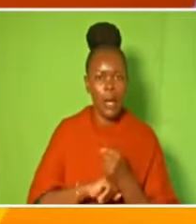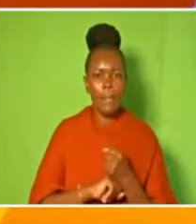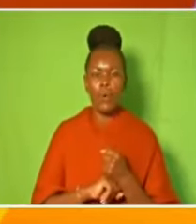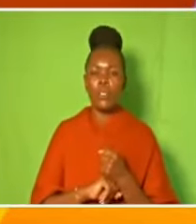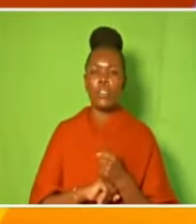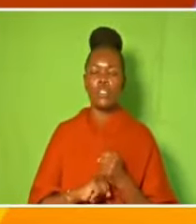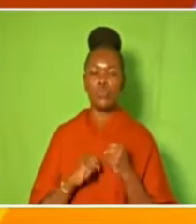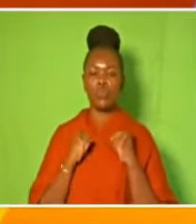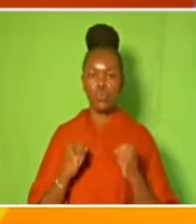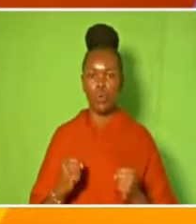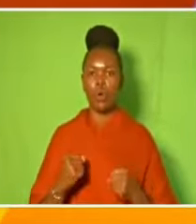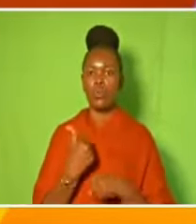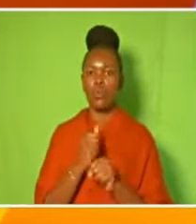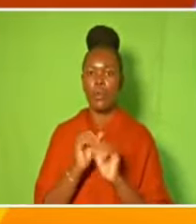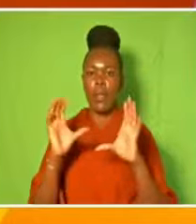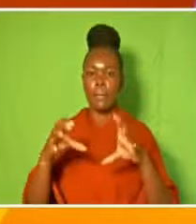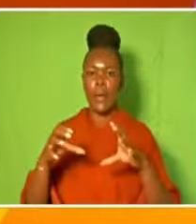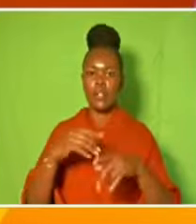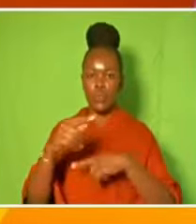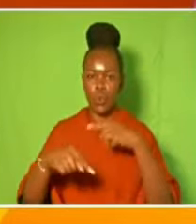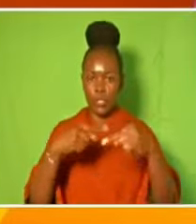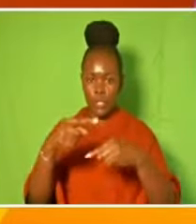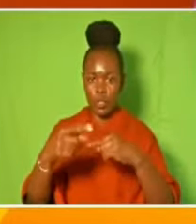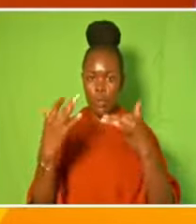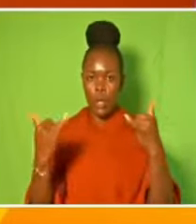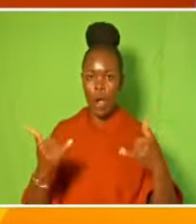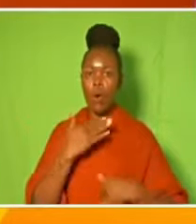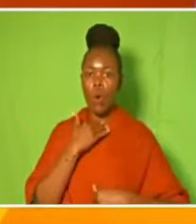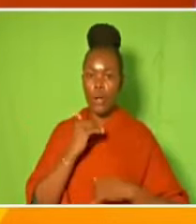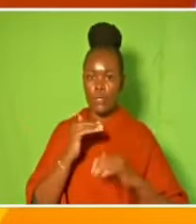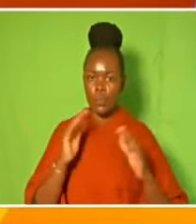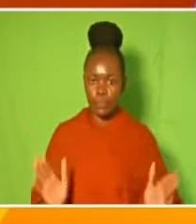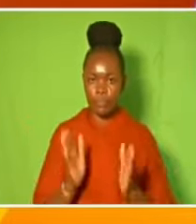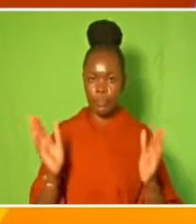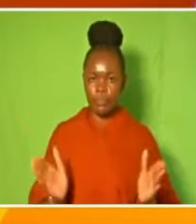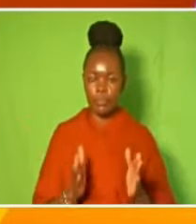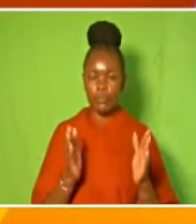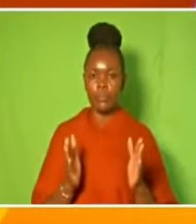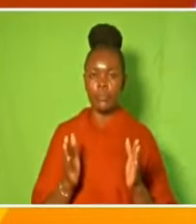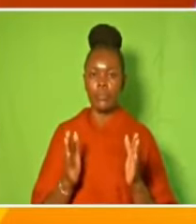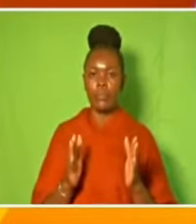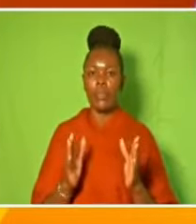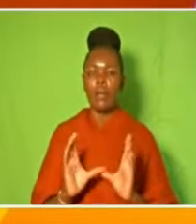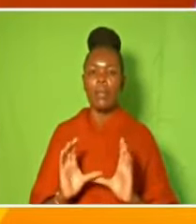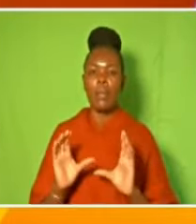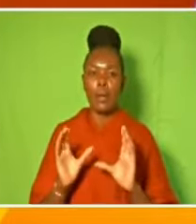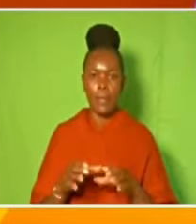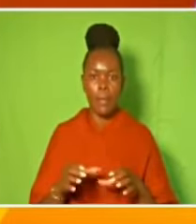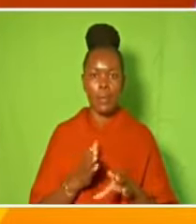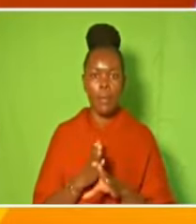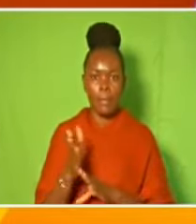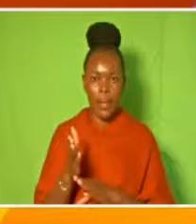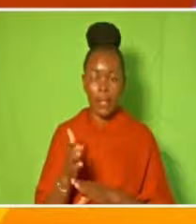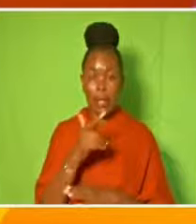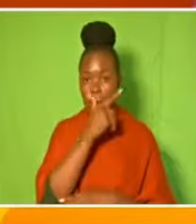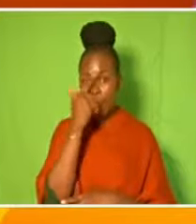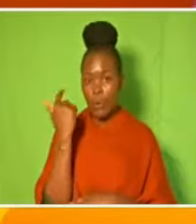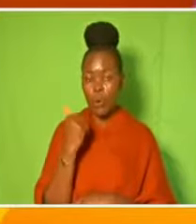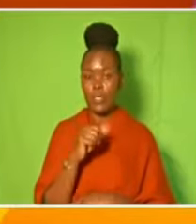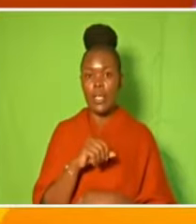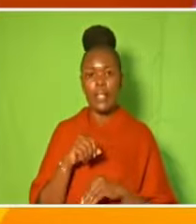watasimamisha chama. And I want to urge our chairman, our mainstream chairman, kwa sababu grassroots